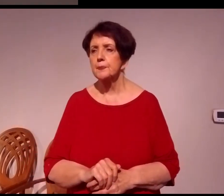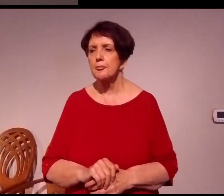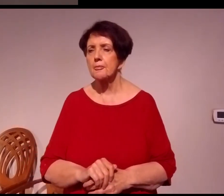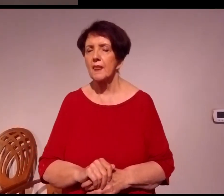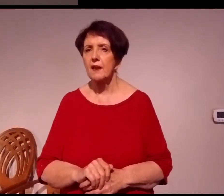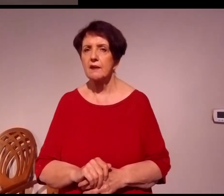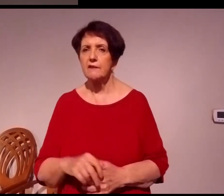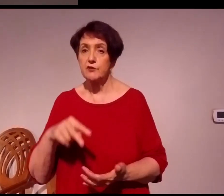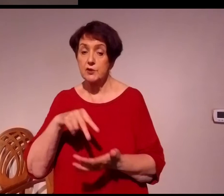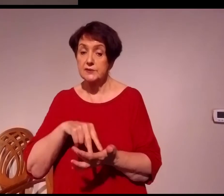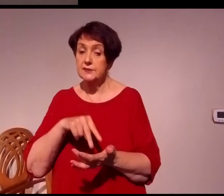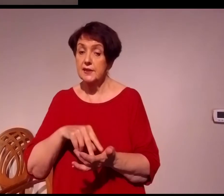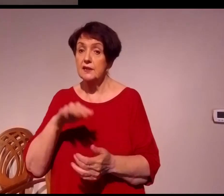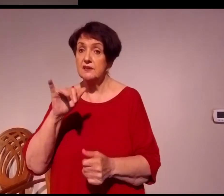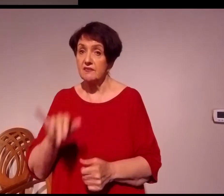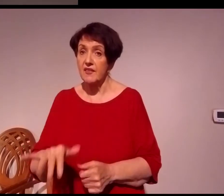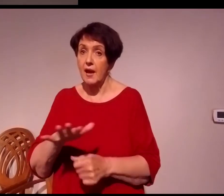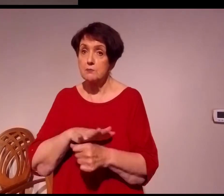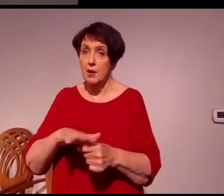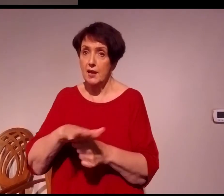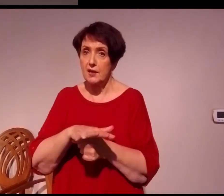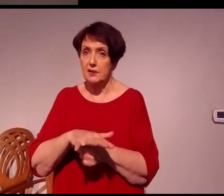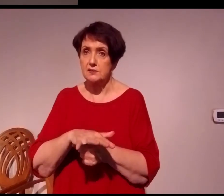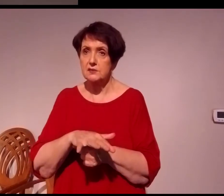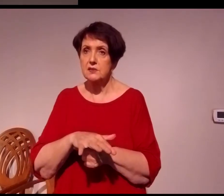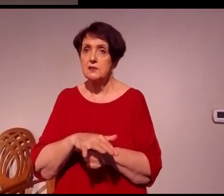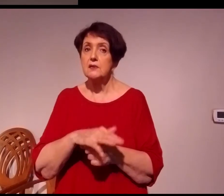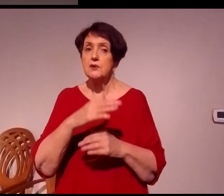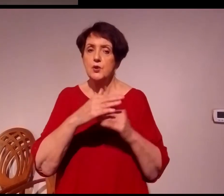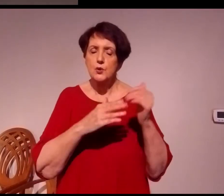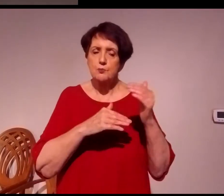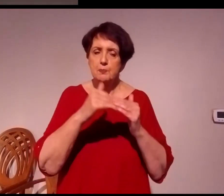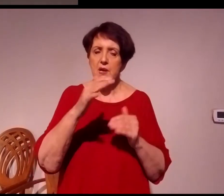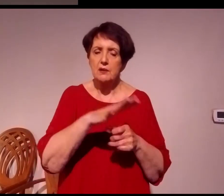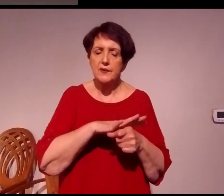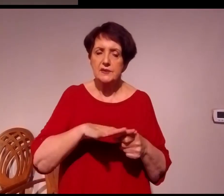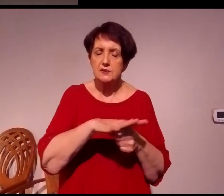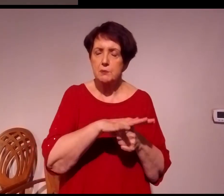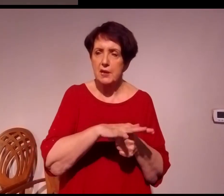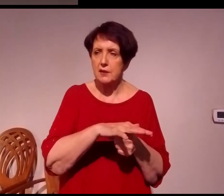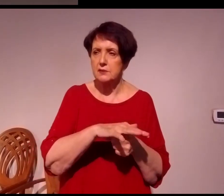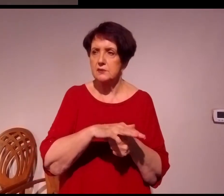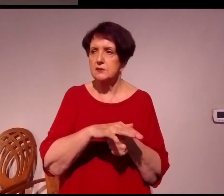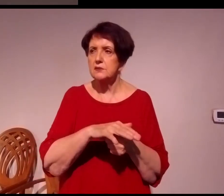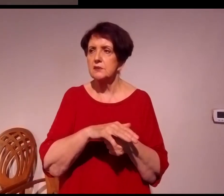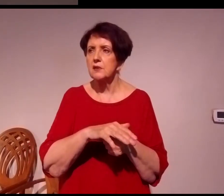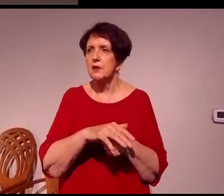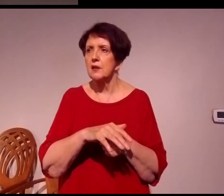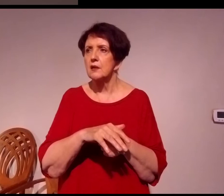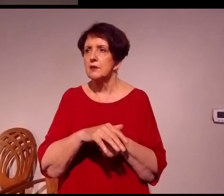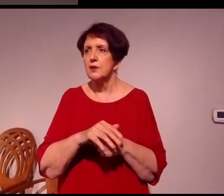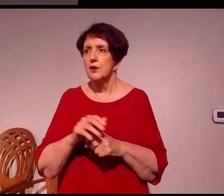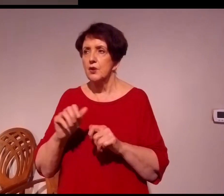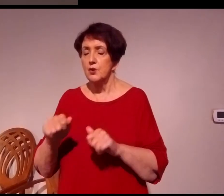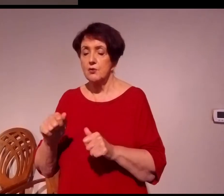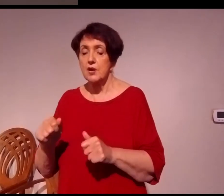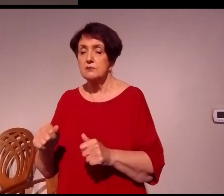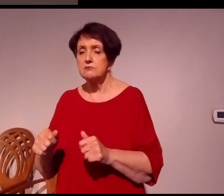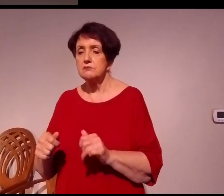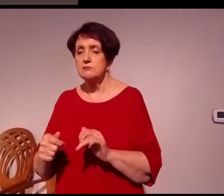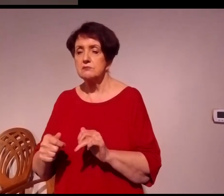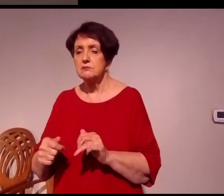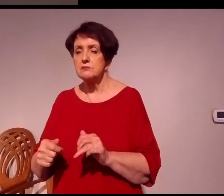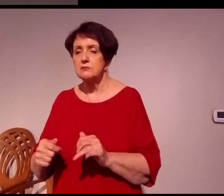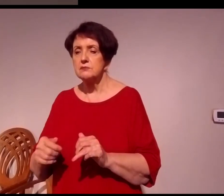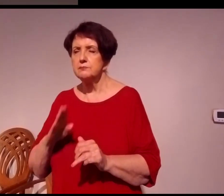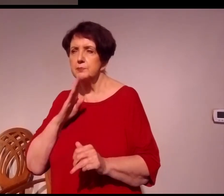that place, we build that little bit of space where we can now be the power and presence.